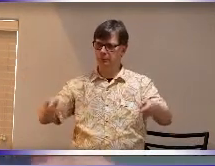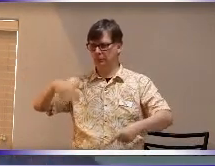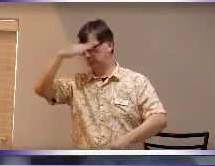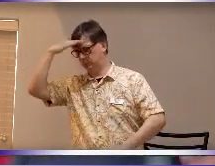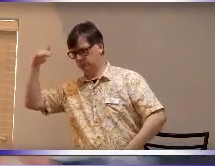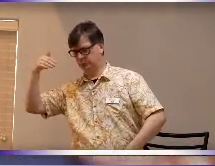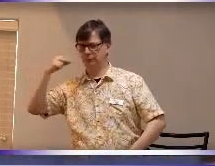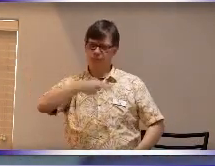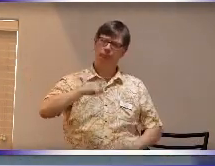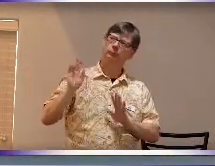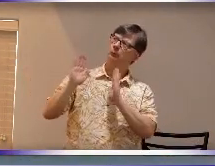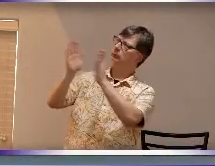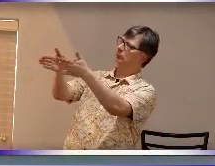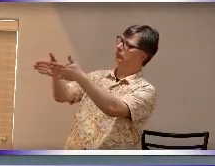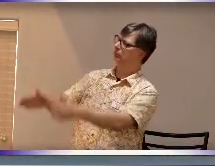street.